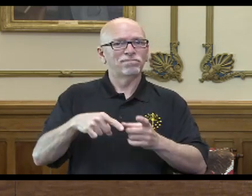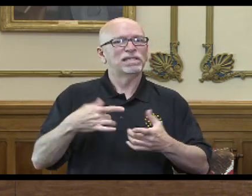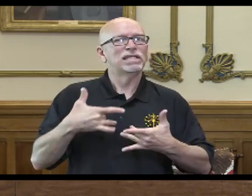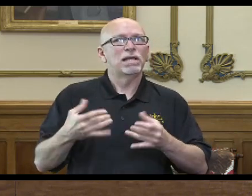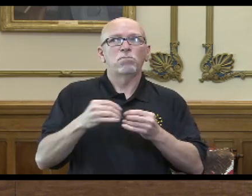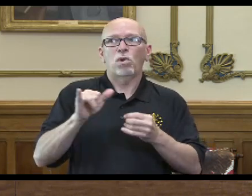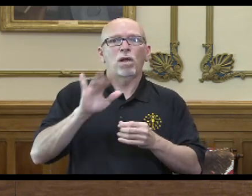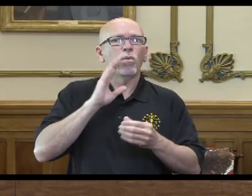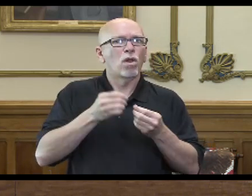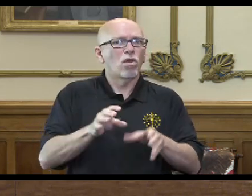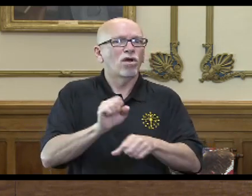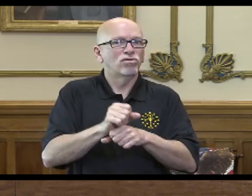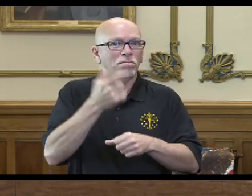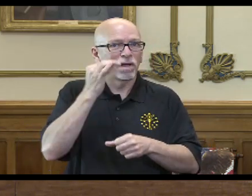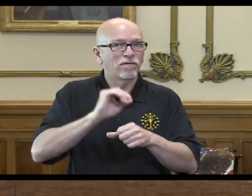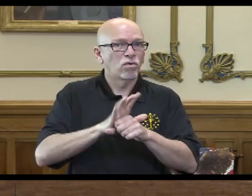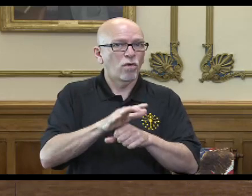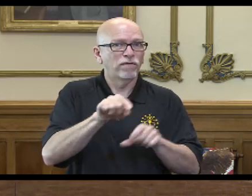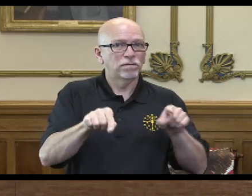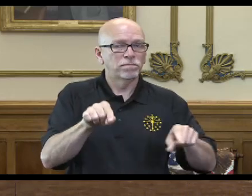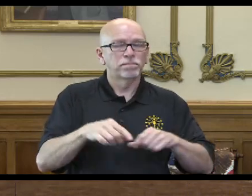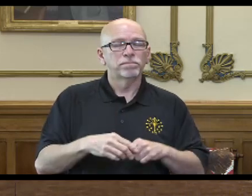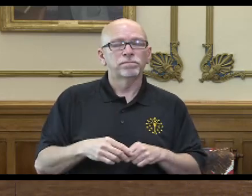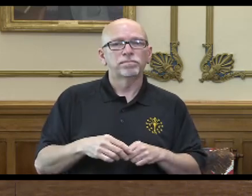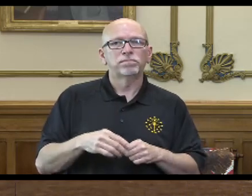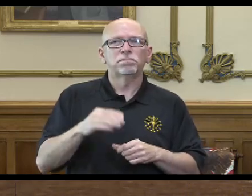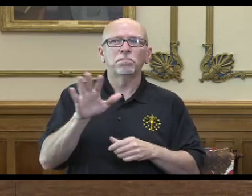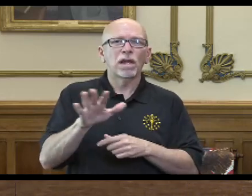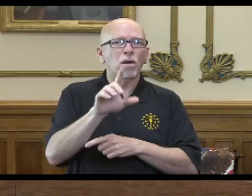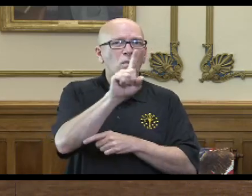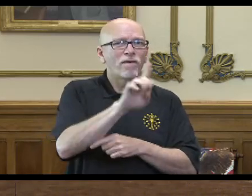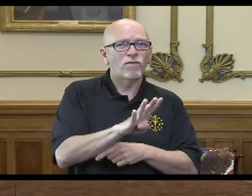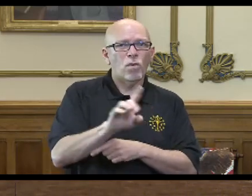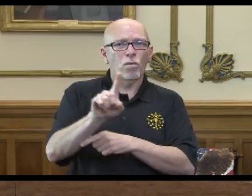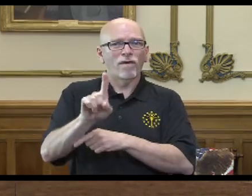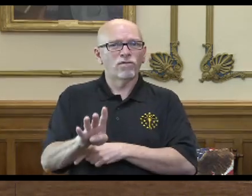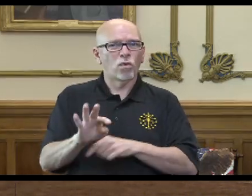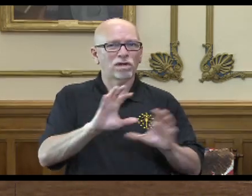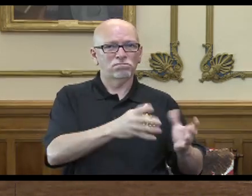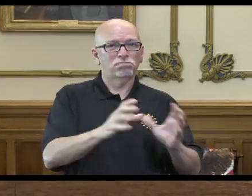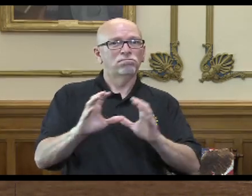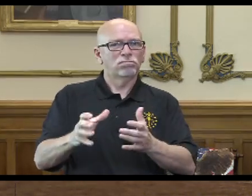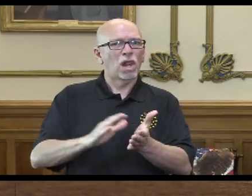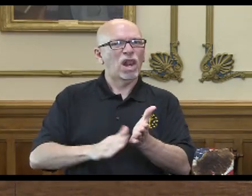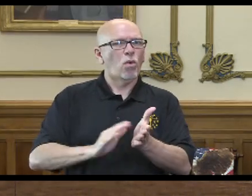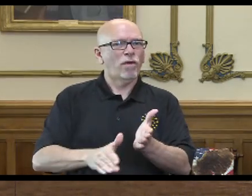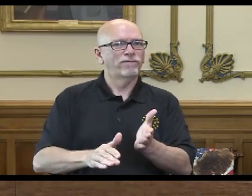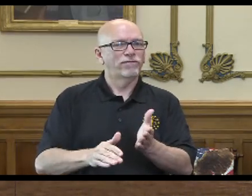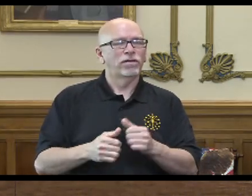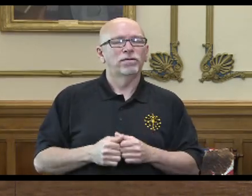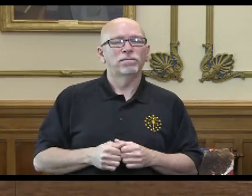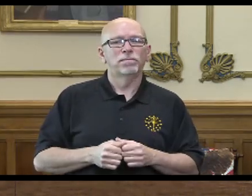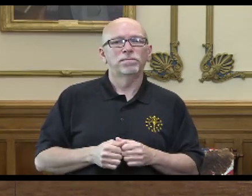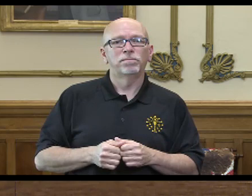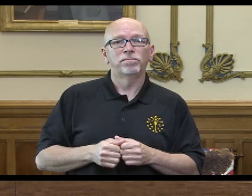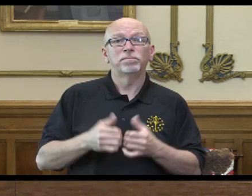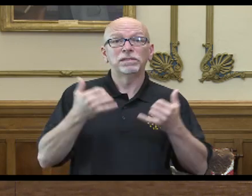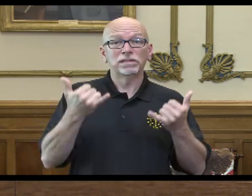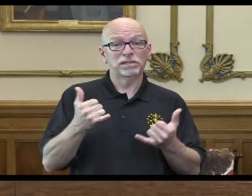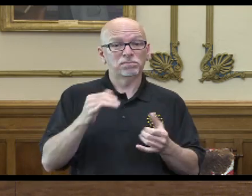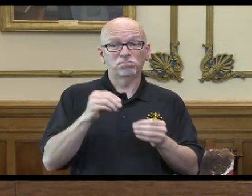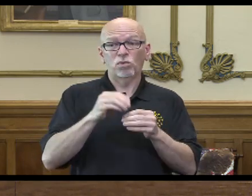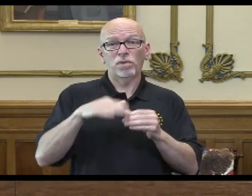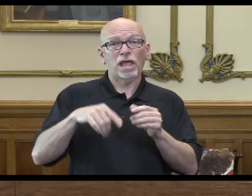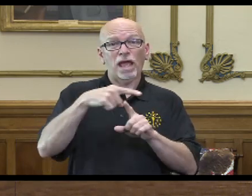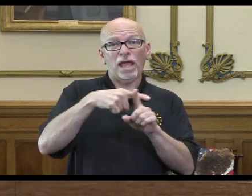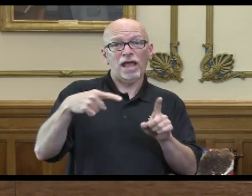lost jobs due to COVID-19, with nearly a quarter of each of those populations having been laid off. Collectively, over half of